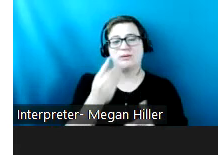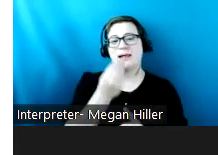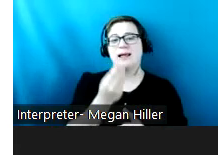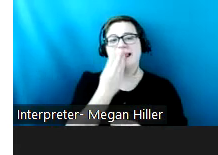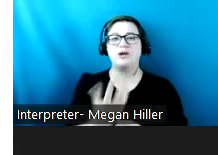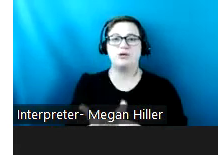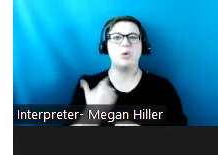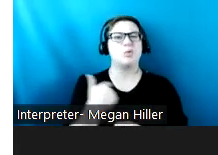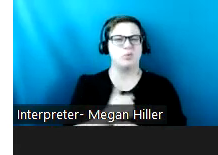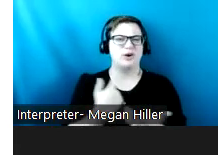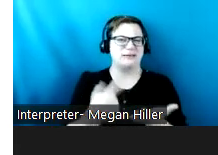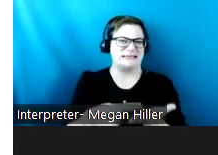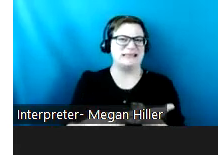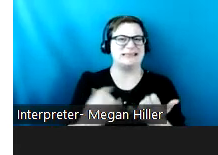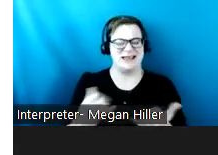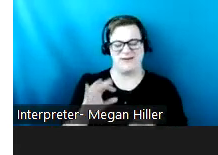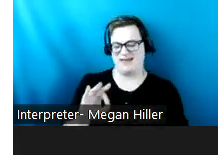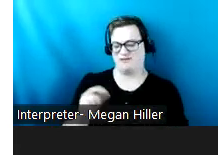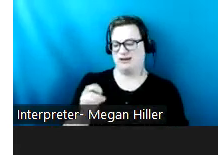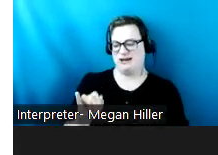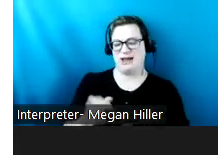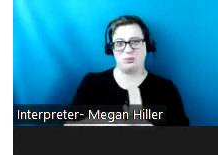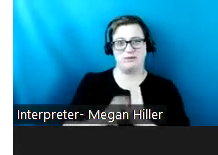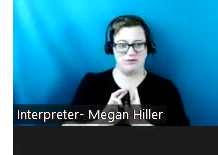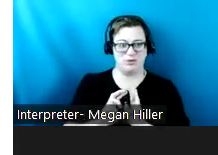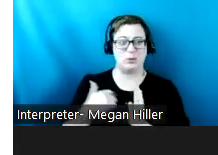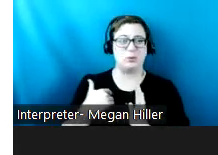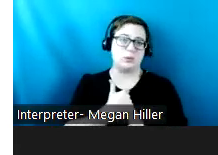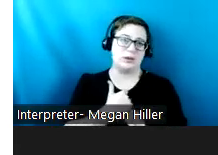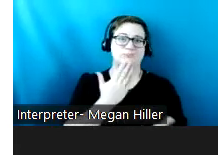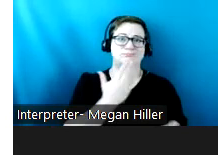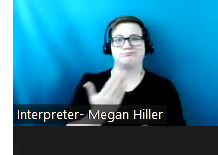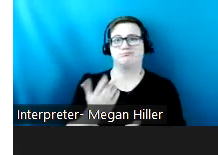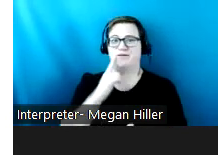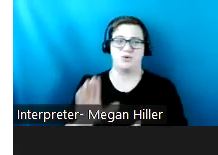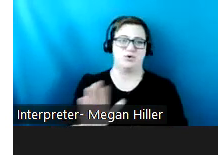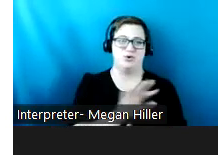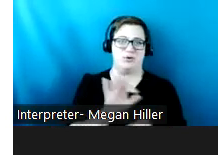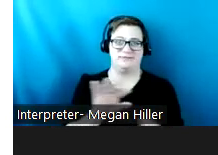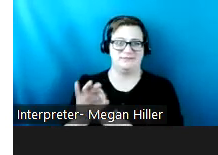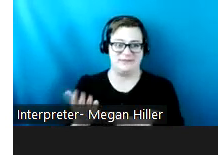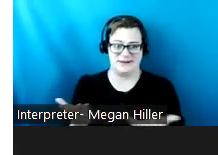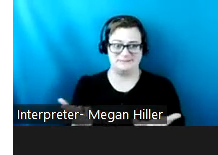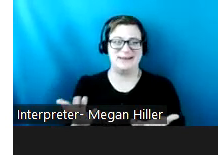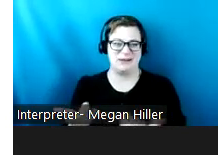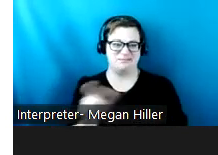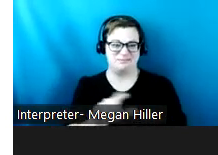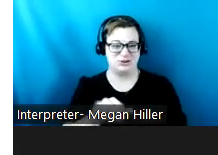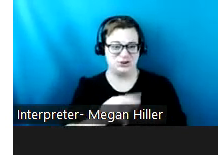on the table for discussion, is that FGI review, and would appreciate your input and thoughts on that. And with that, I'll go back to Jenna.